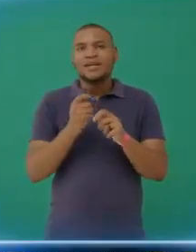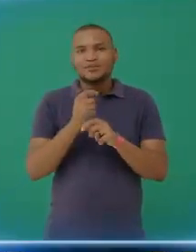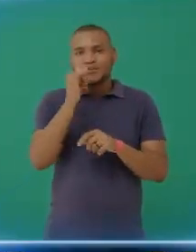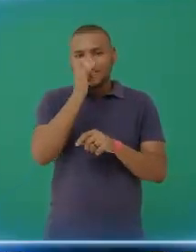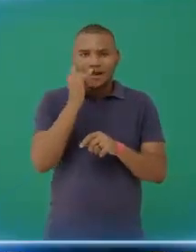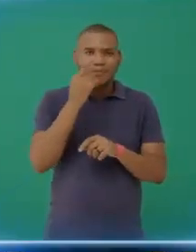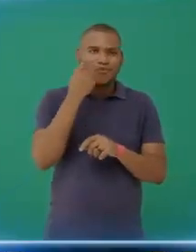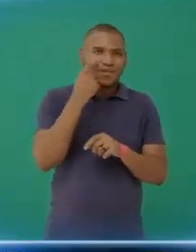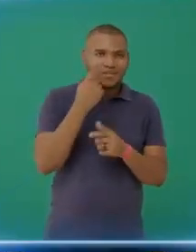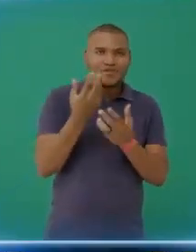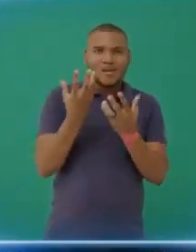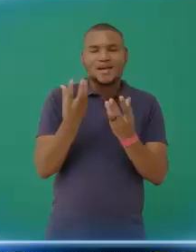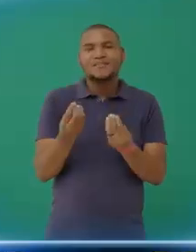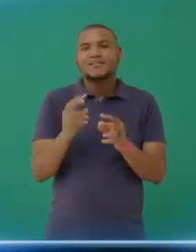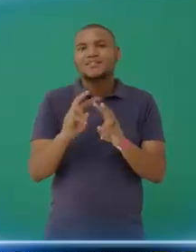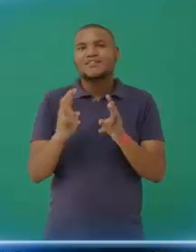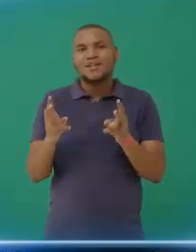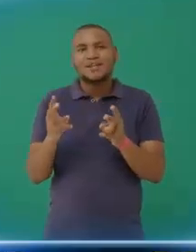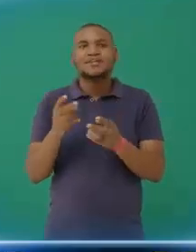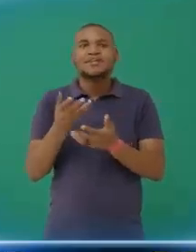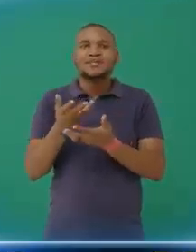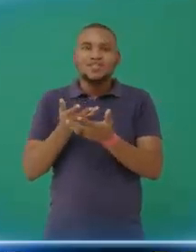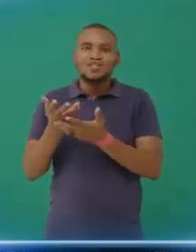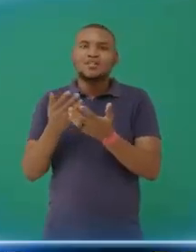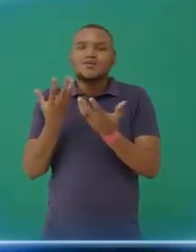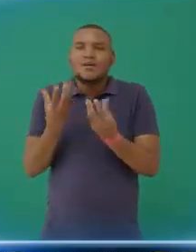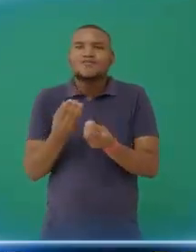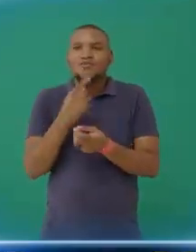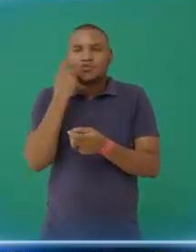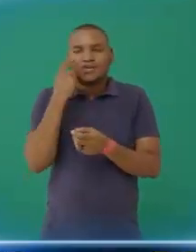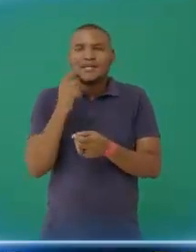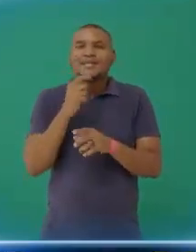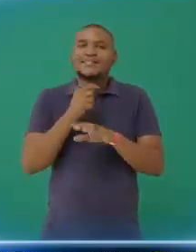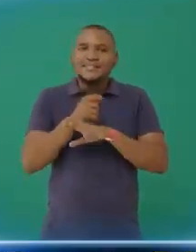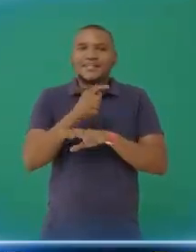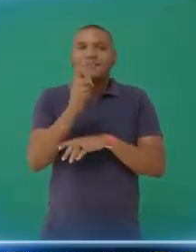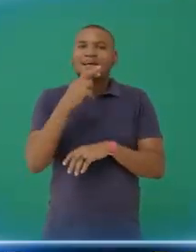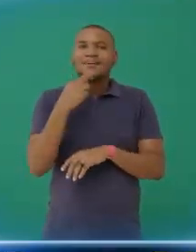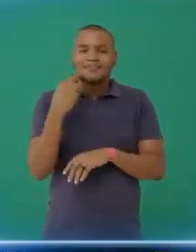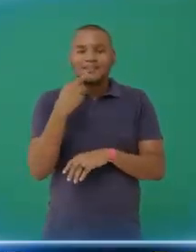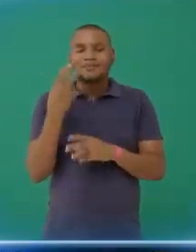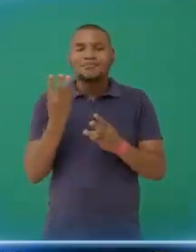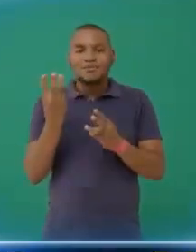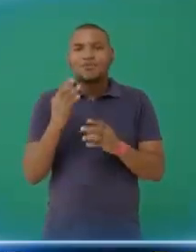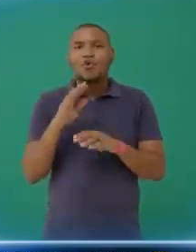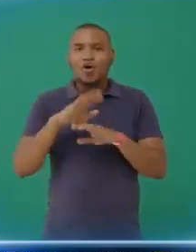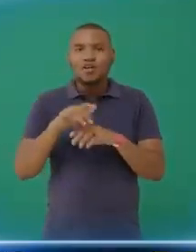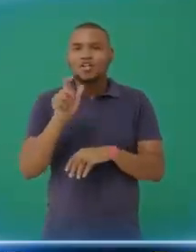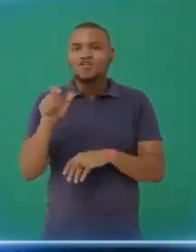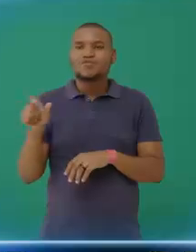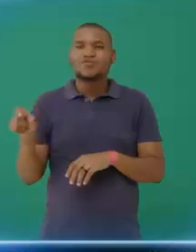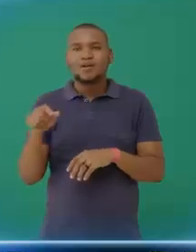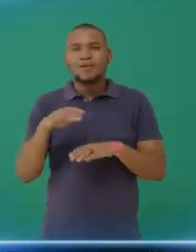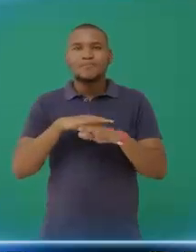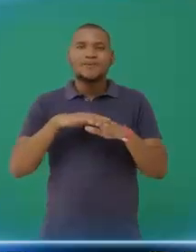witnesses you have, the different kinds of interaction you can have with those witnesses, and treat them like real people on a much more individual basis. And